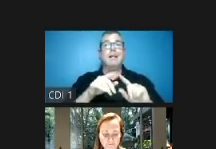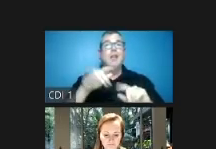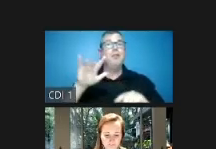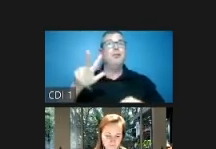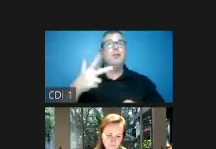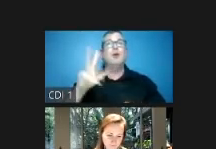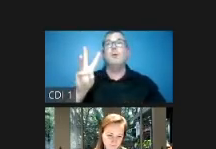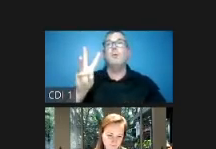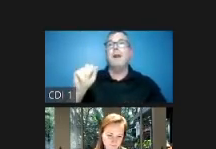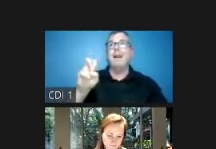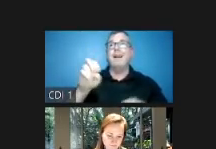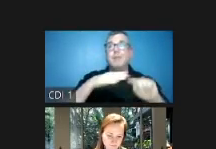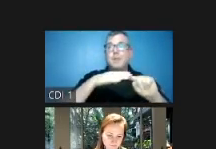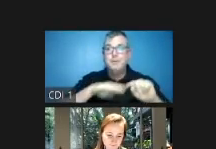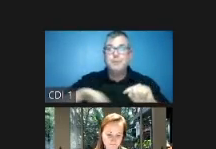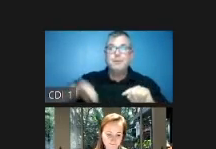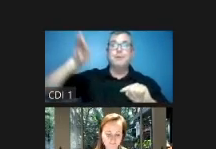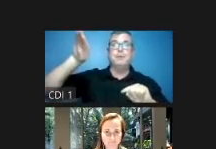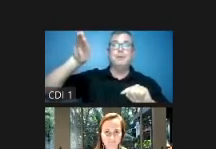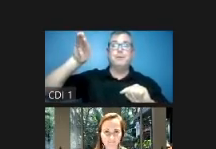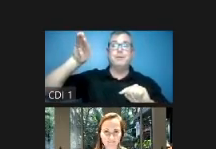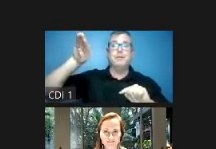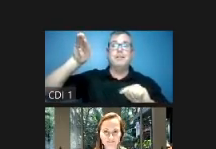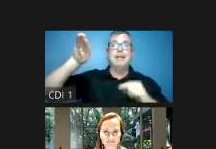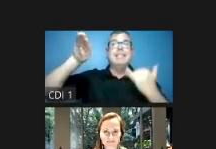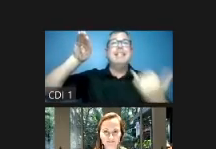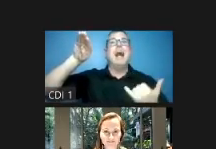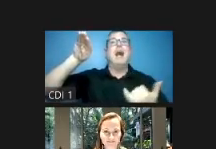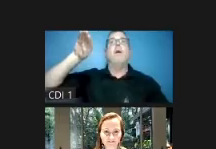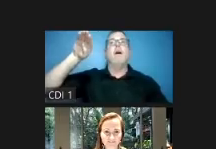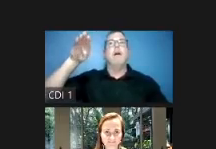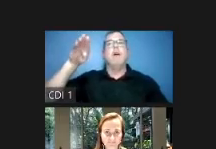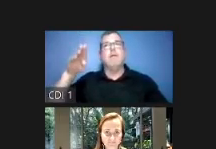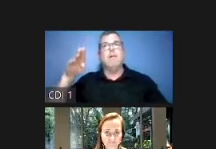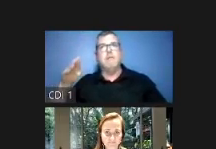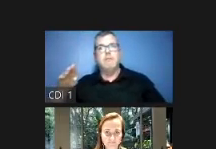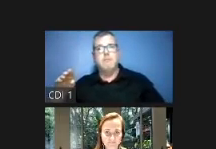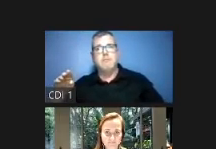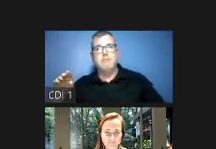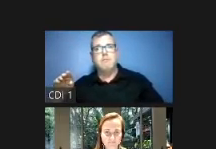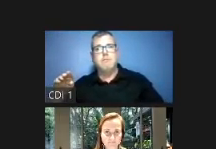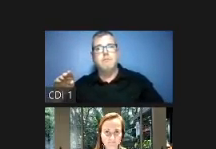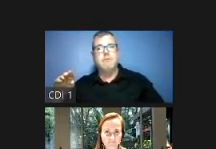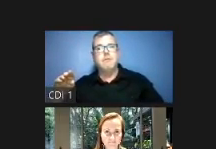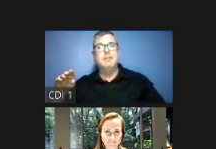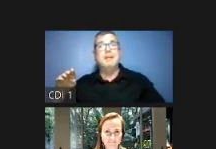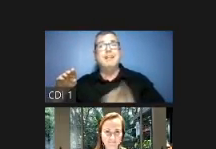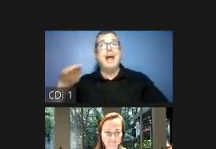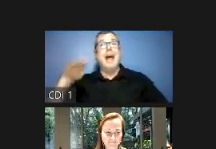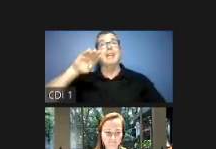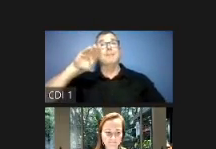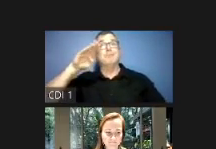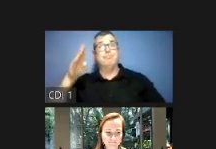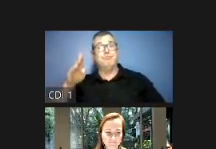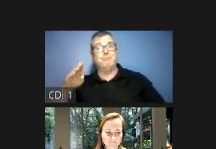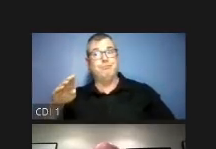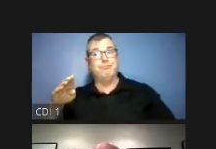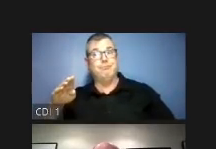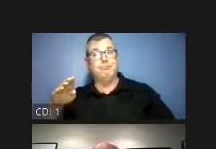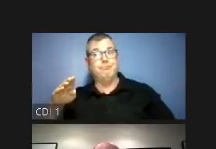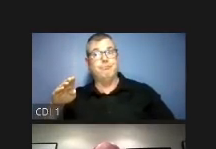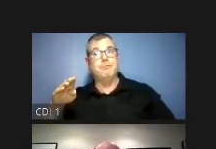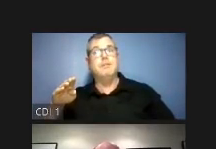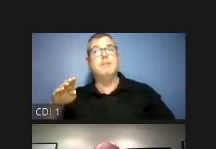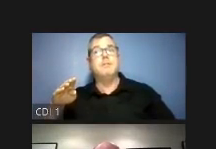in our experience. This is our epidemic curve. When we talk about flattening the curve, this is that It's the number of new cases per